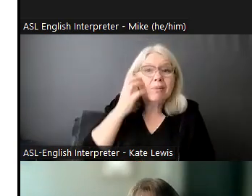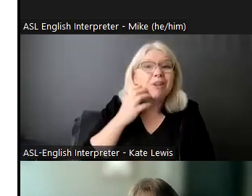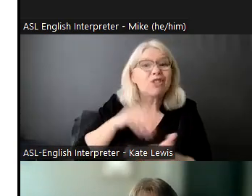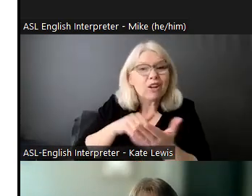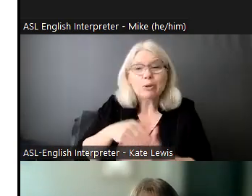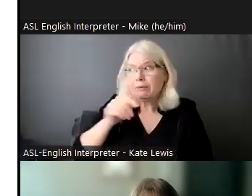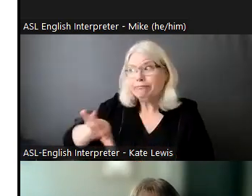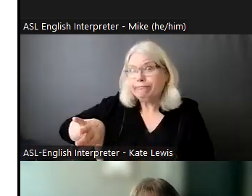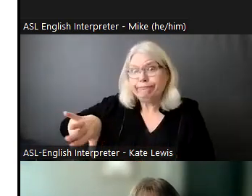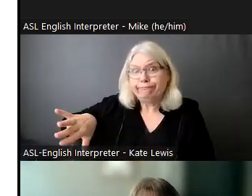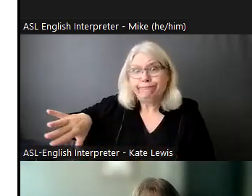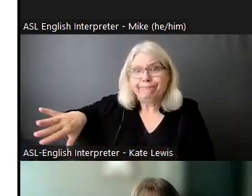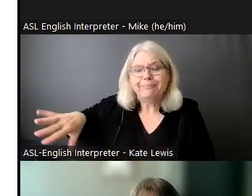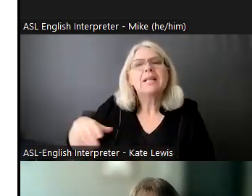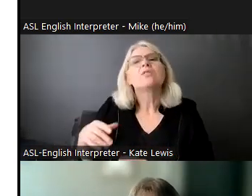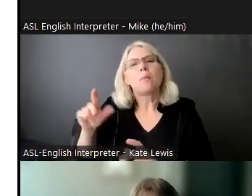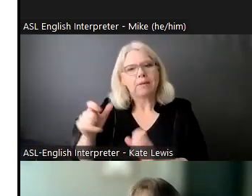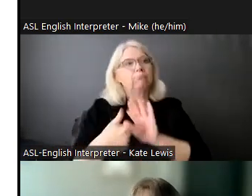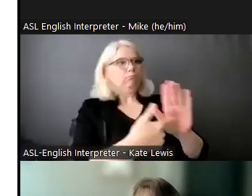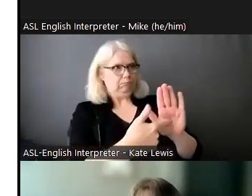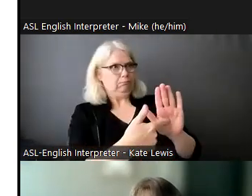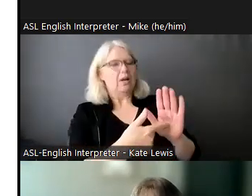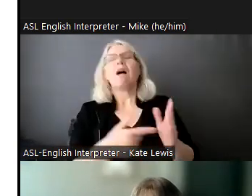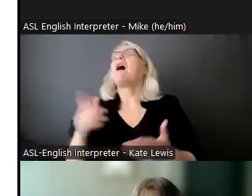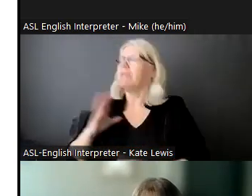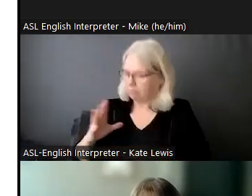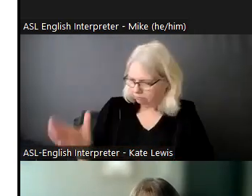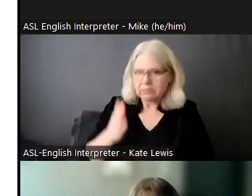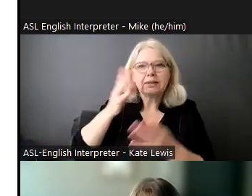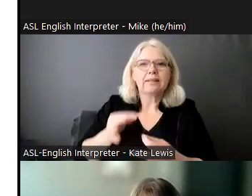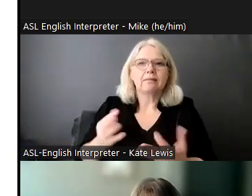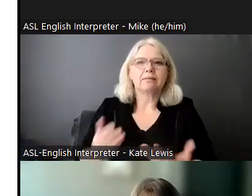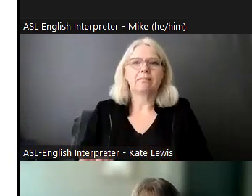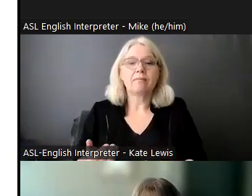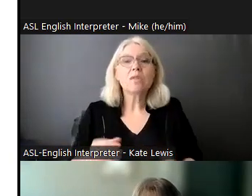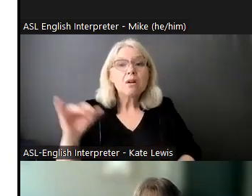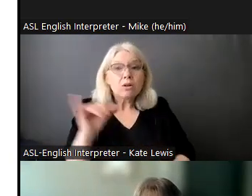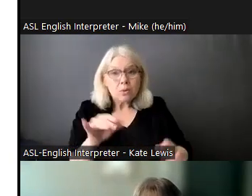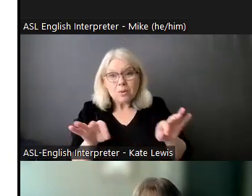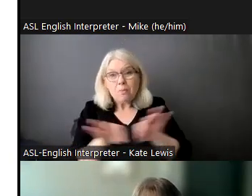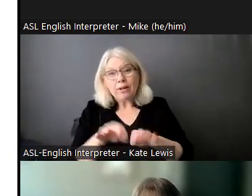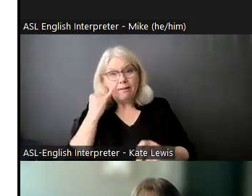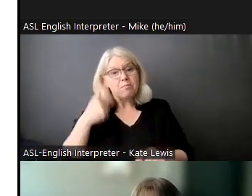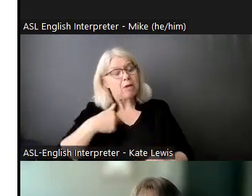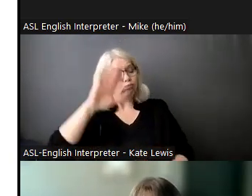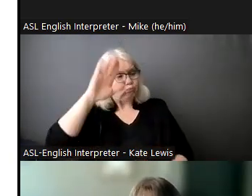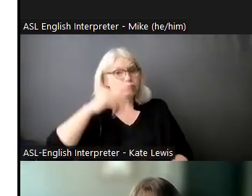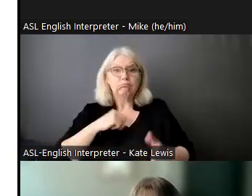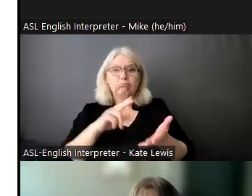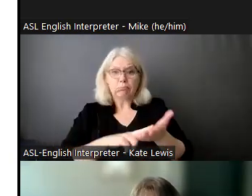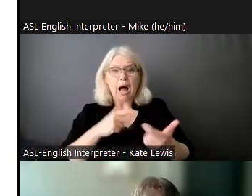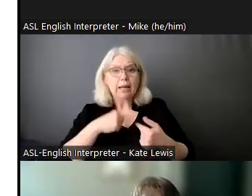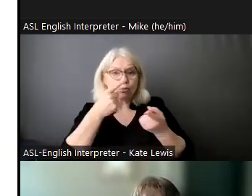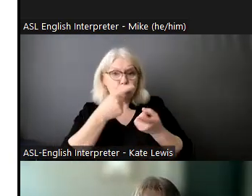Also important to know that if you're agreeing to be someone's attorney, you really need to